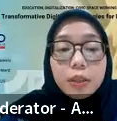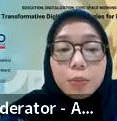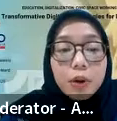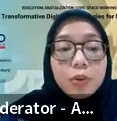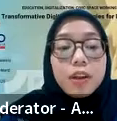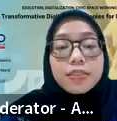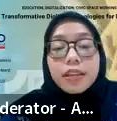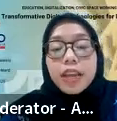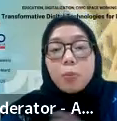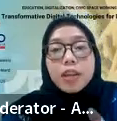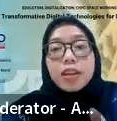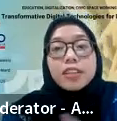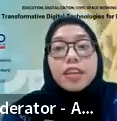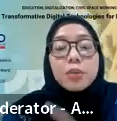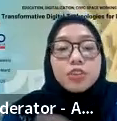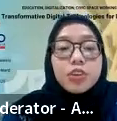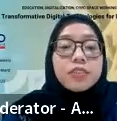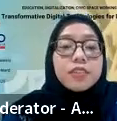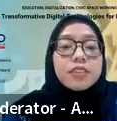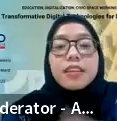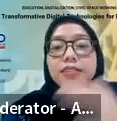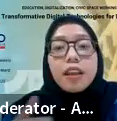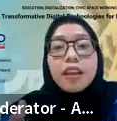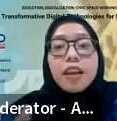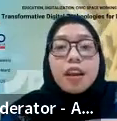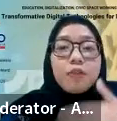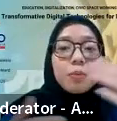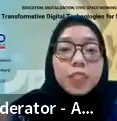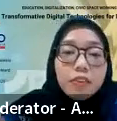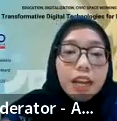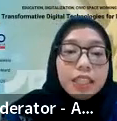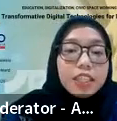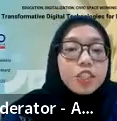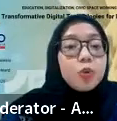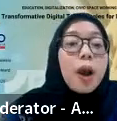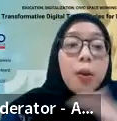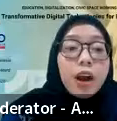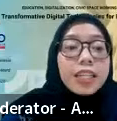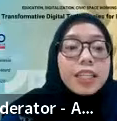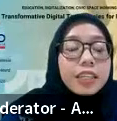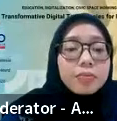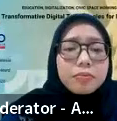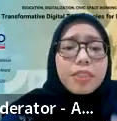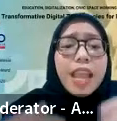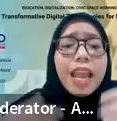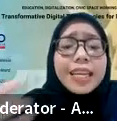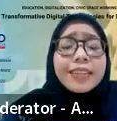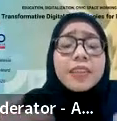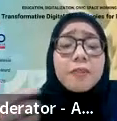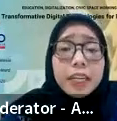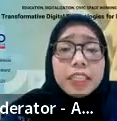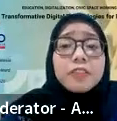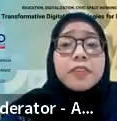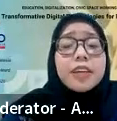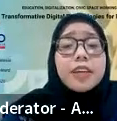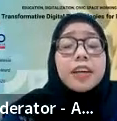very costly problem. There is a gap in internet penetration, let's say from Java Island to Papua Island, and